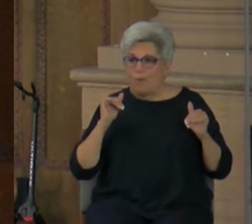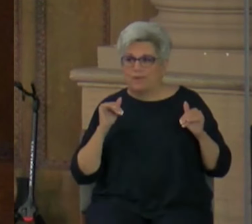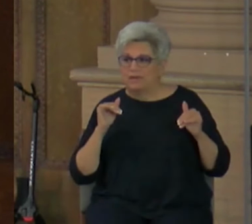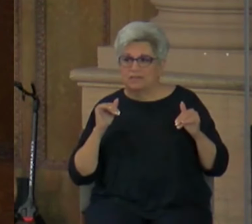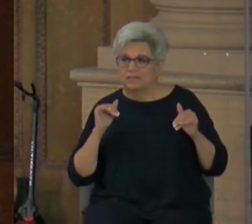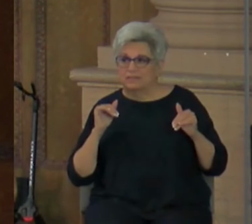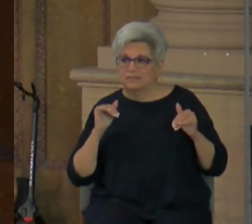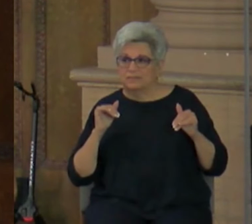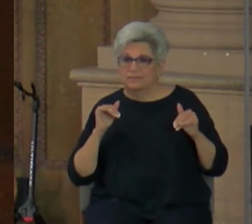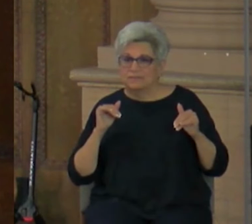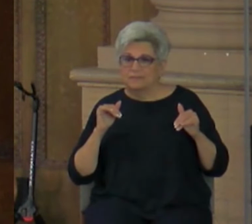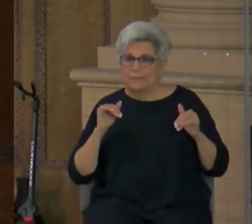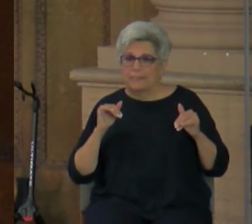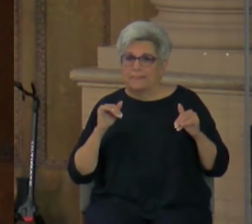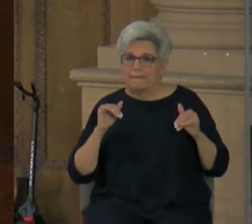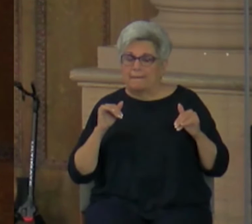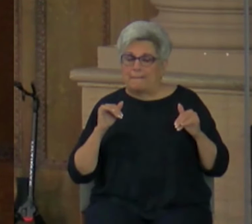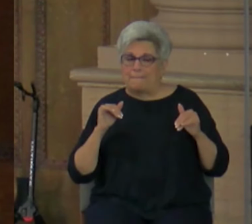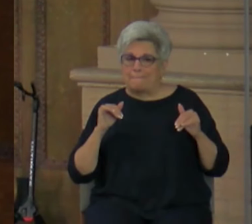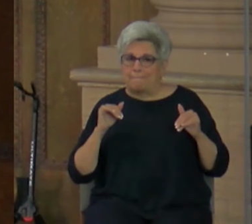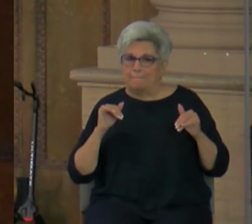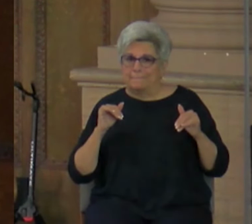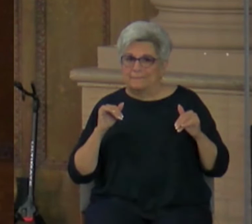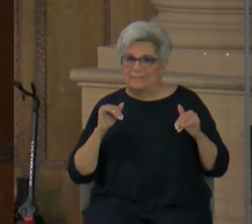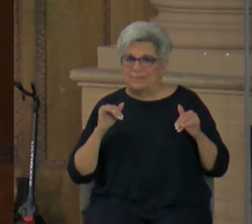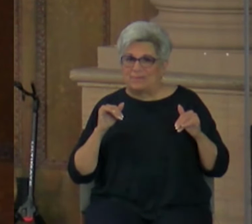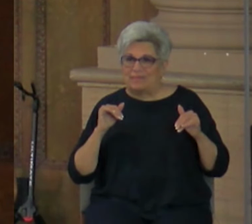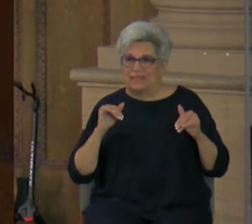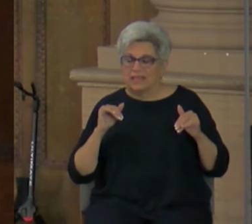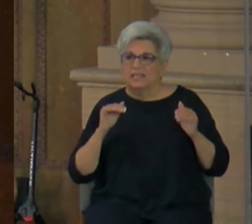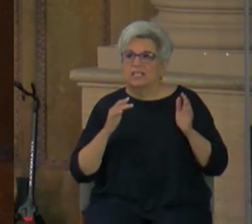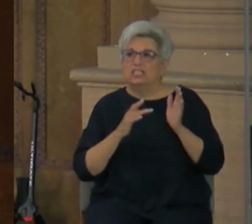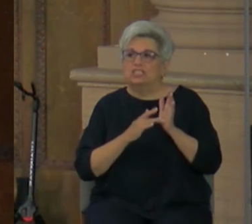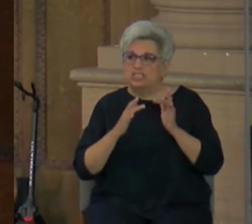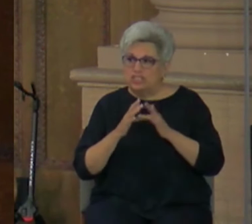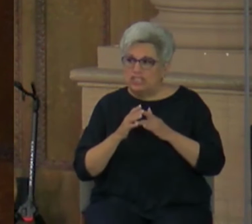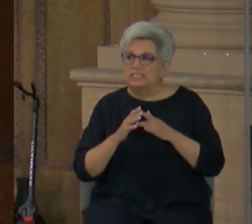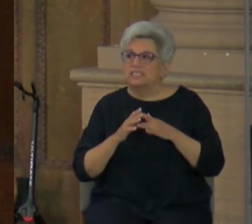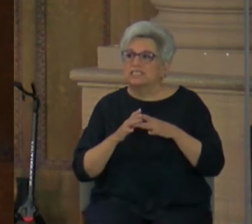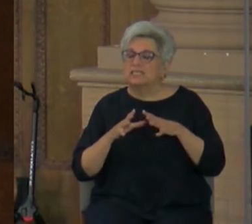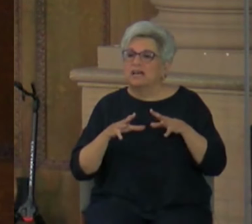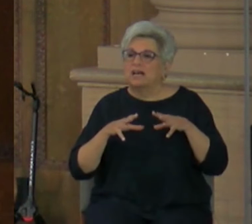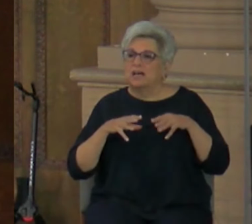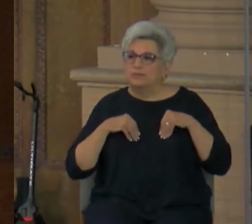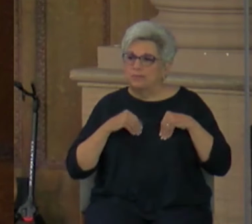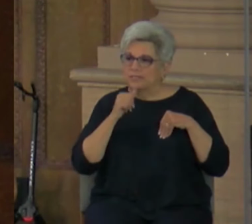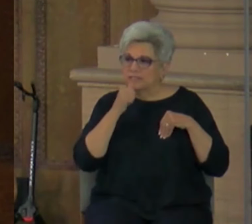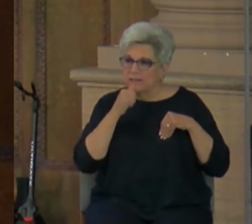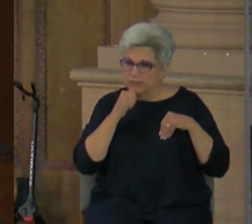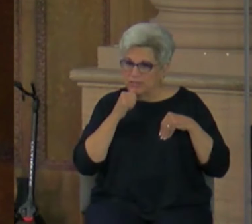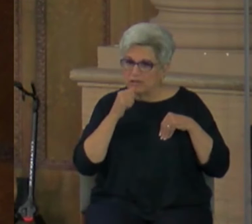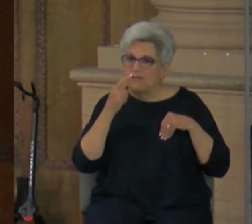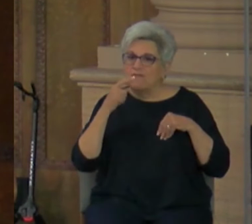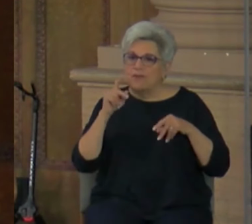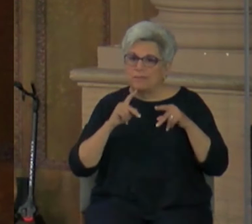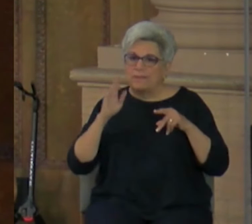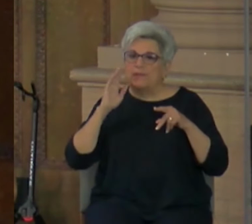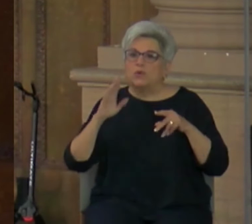storm absorbed by Jesus. And he absorbed it for all who would turn from their sin and unbelief and would turn to him.